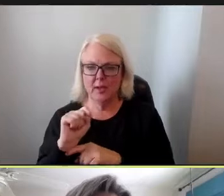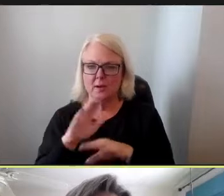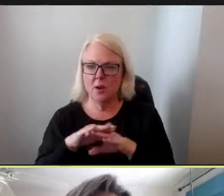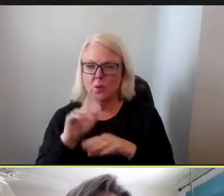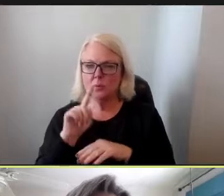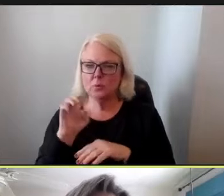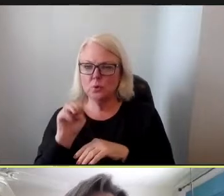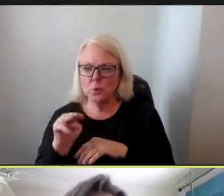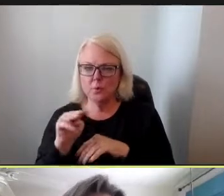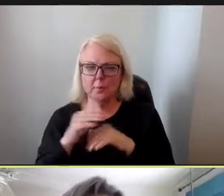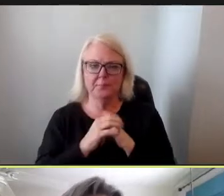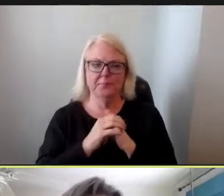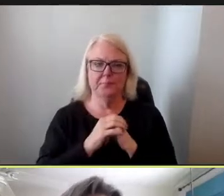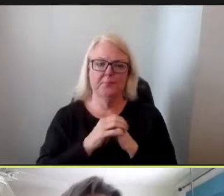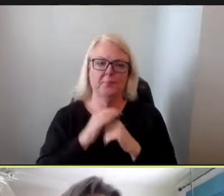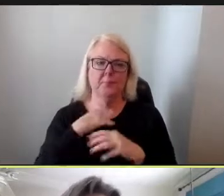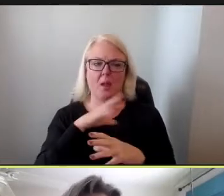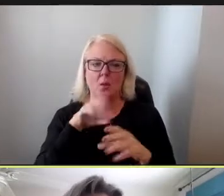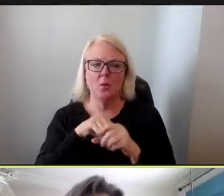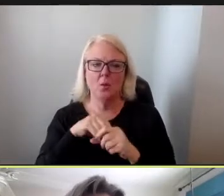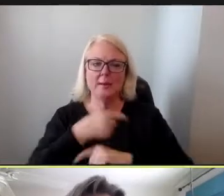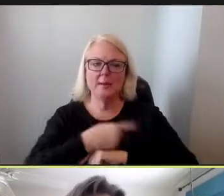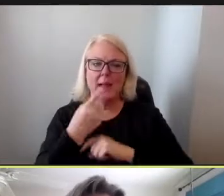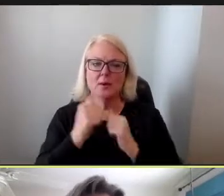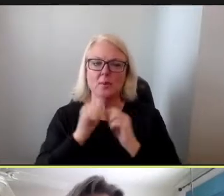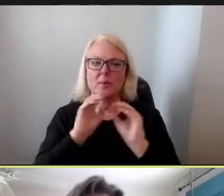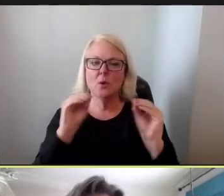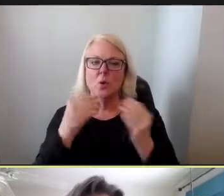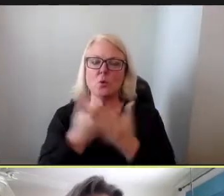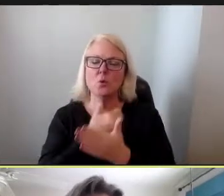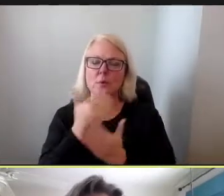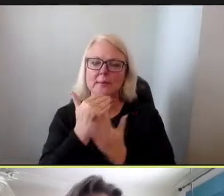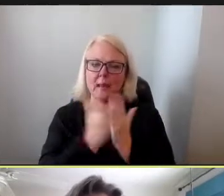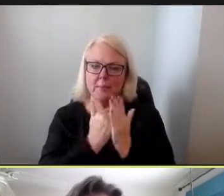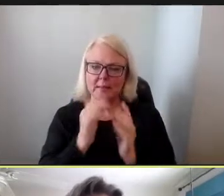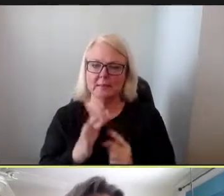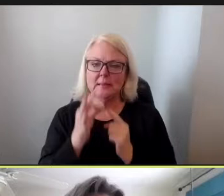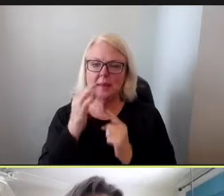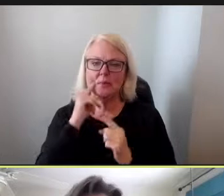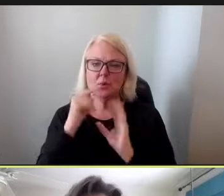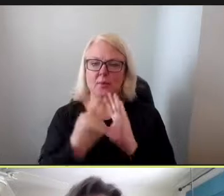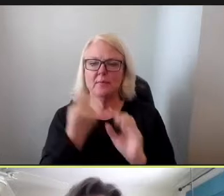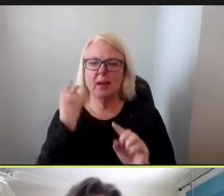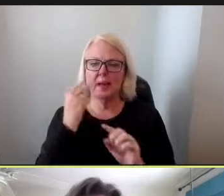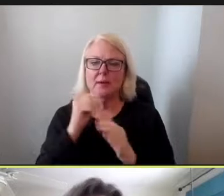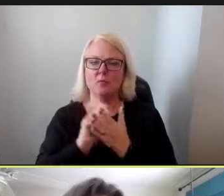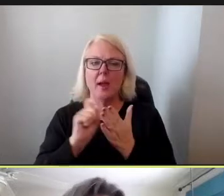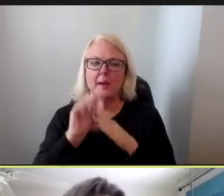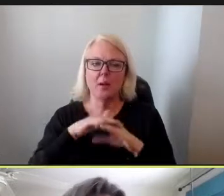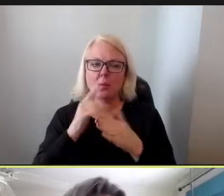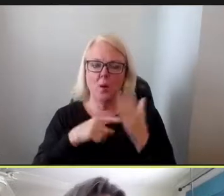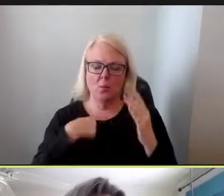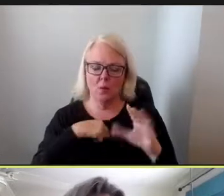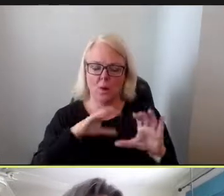Zoom. I incorporated days with no new assignments except reflecting and writing on what we'd already